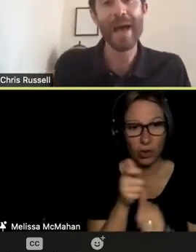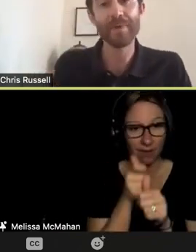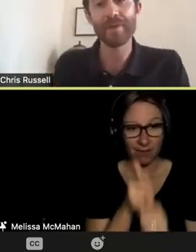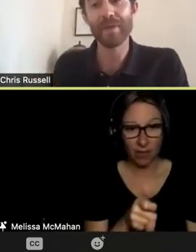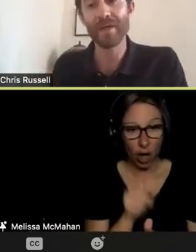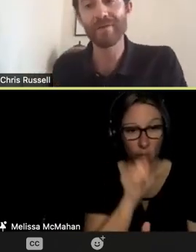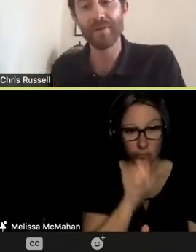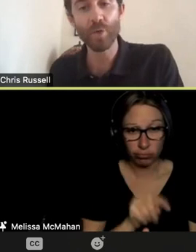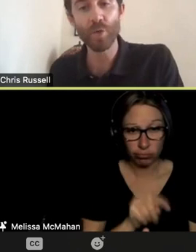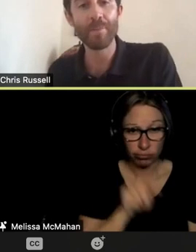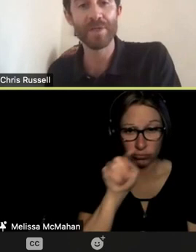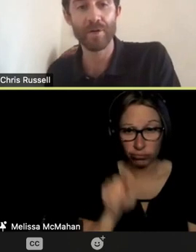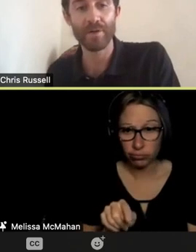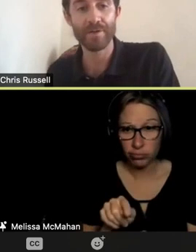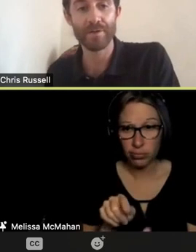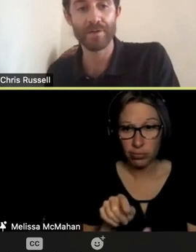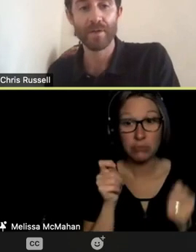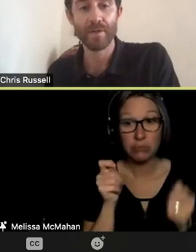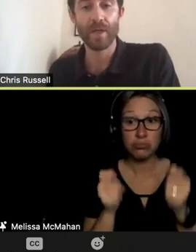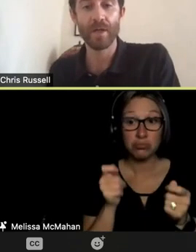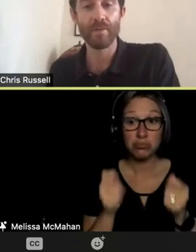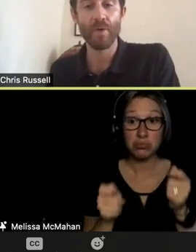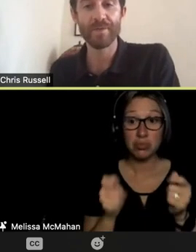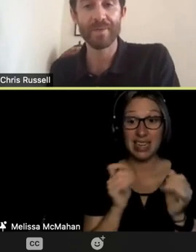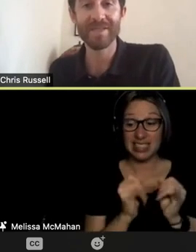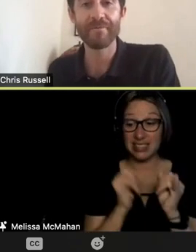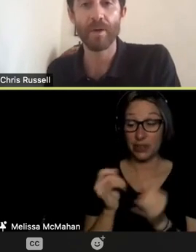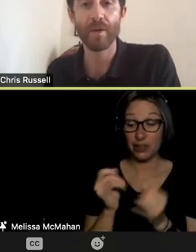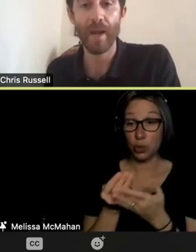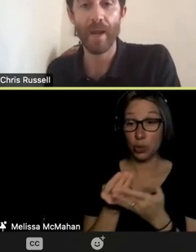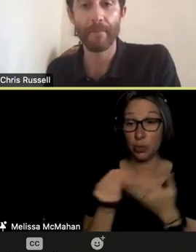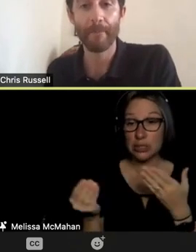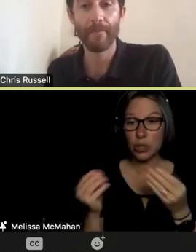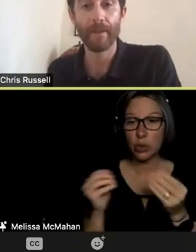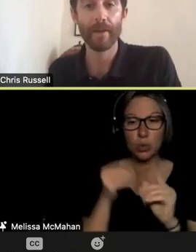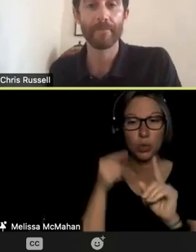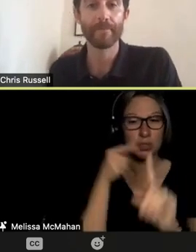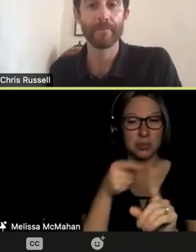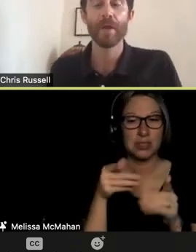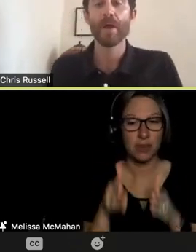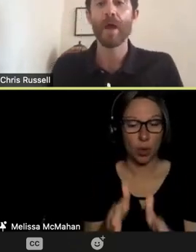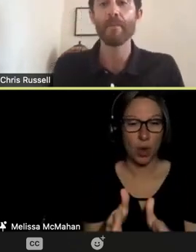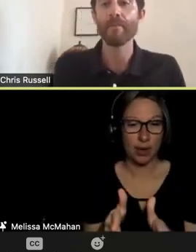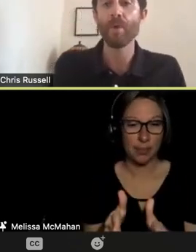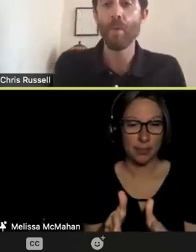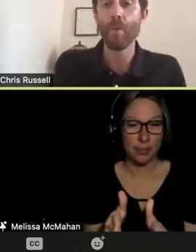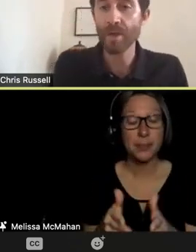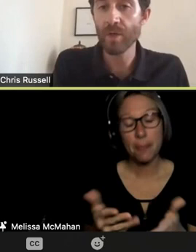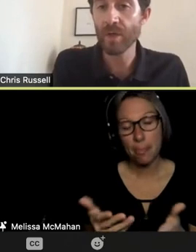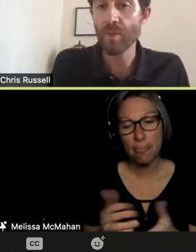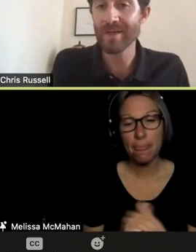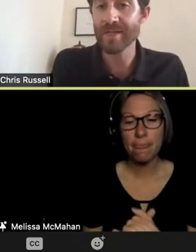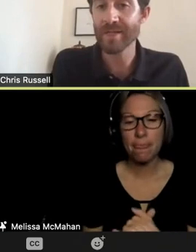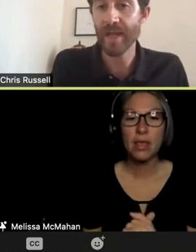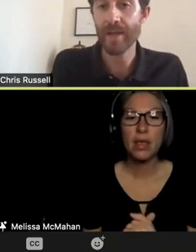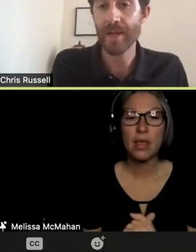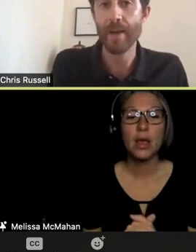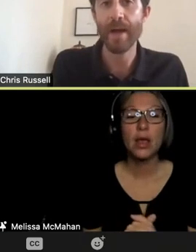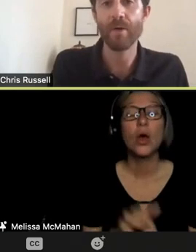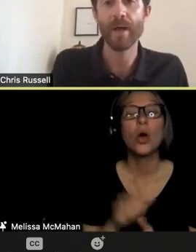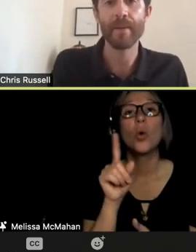and adapt individual materials in a more specific way. Okay. The one thing we did